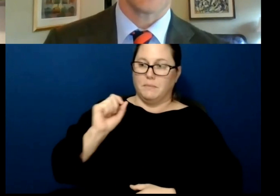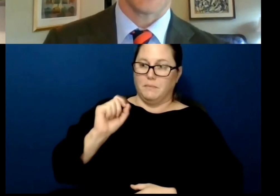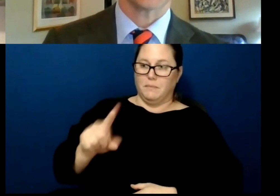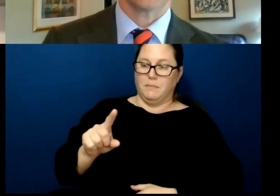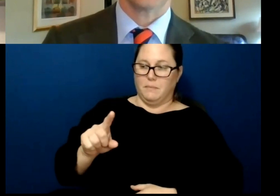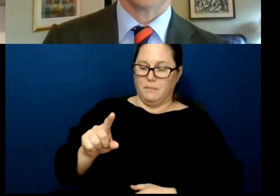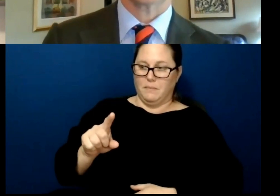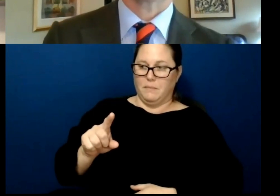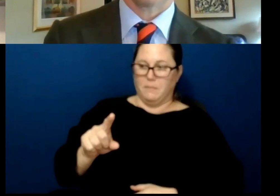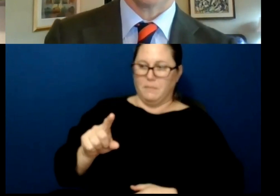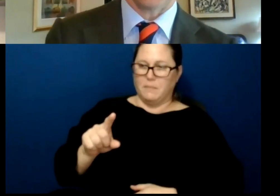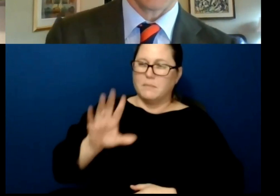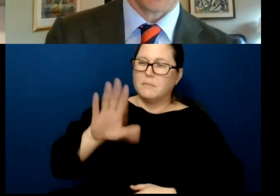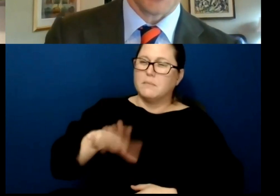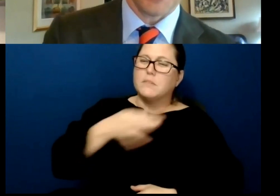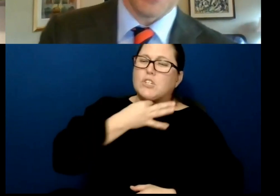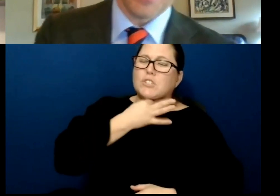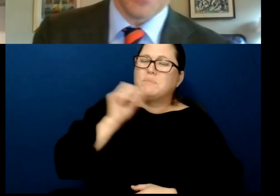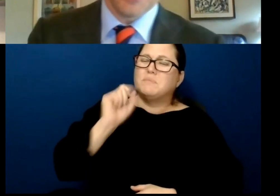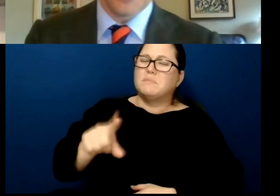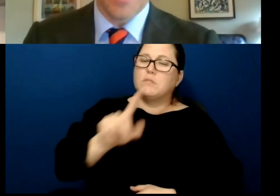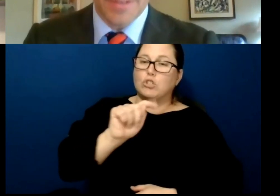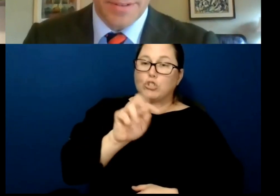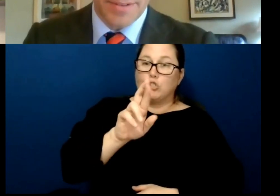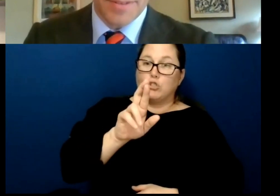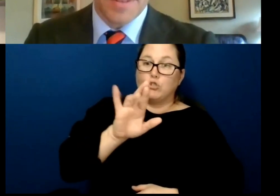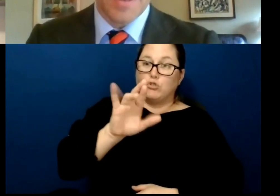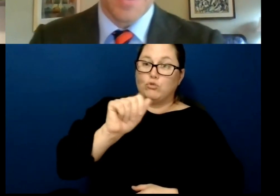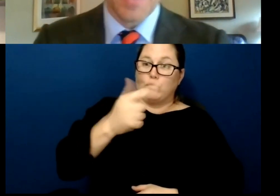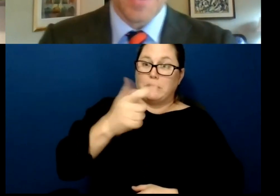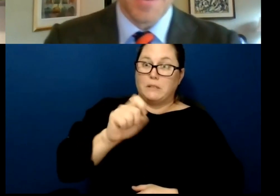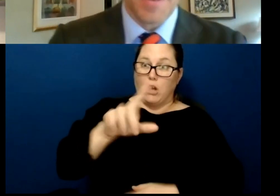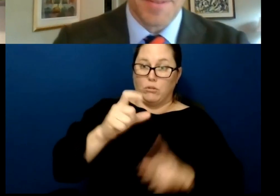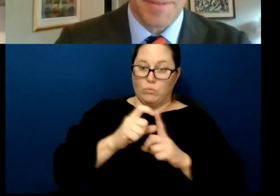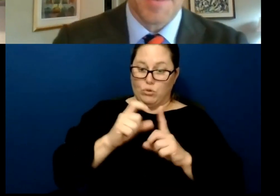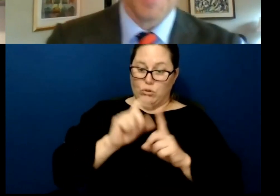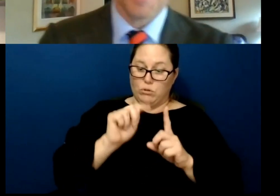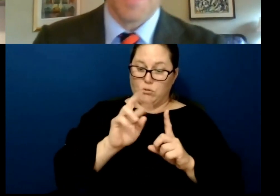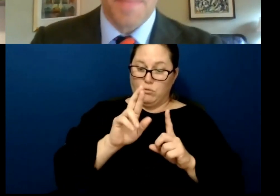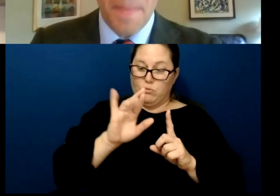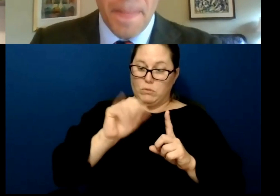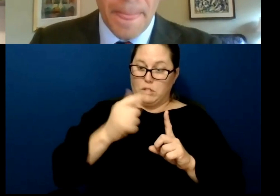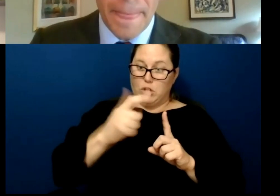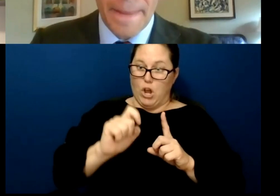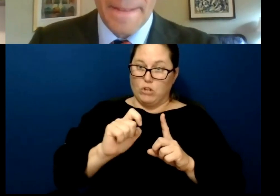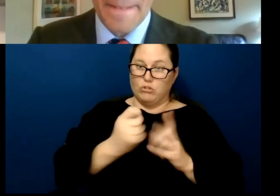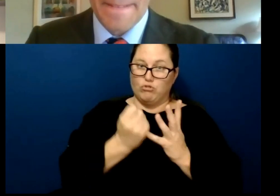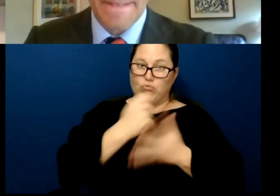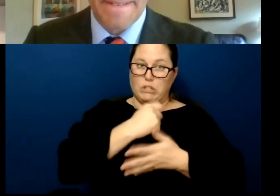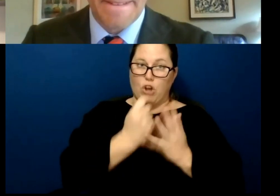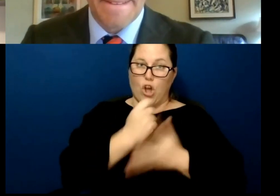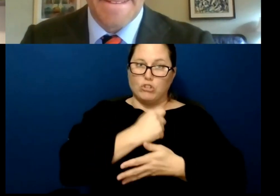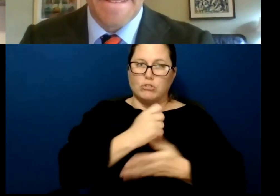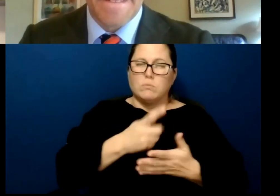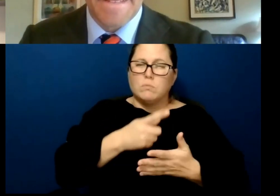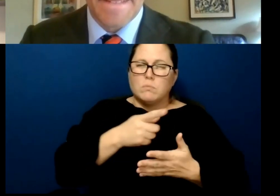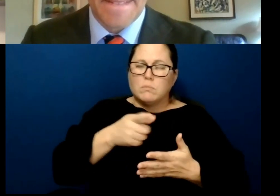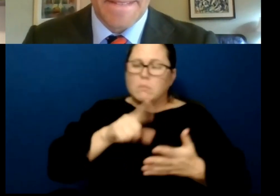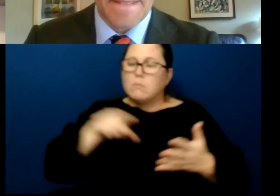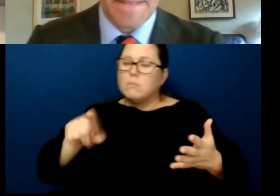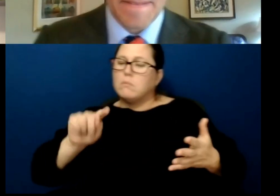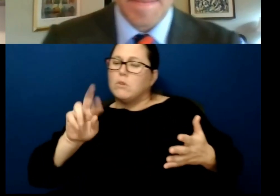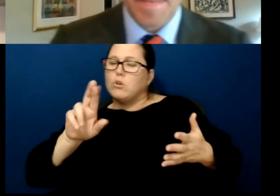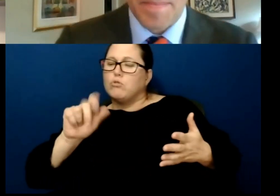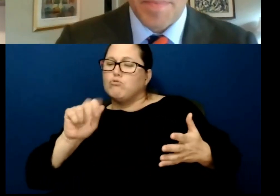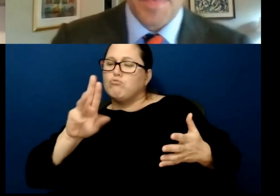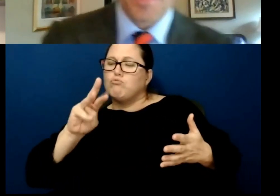between a triage nurse and a trauma nurse? Good question. So when you walk in the front door of the emergency